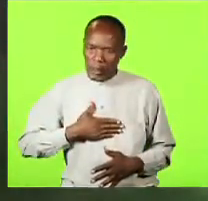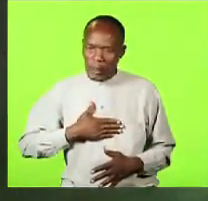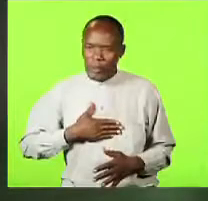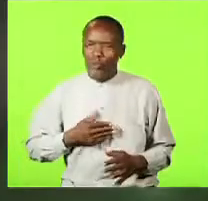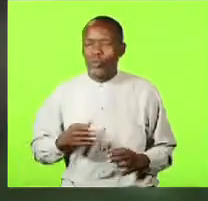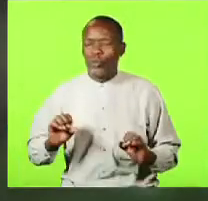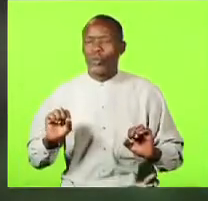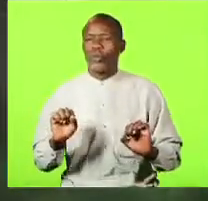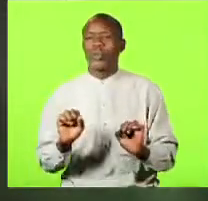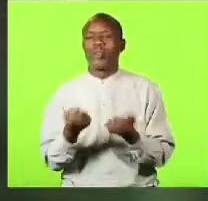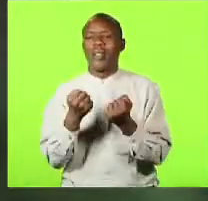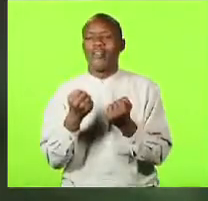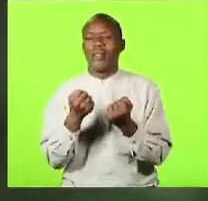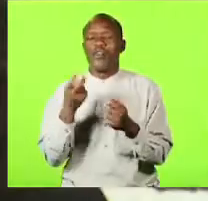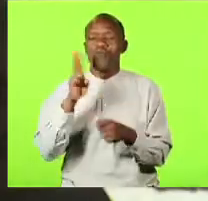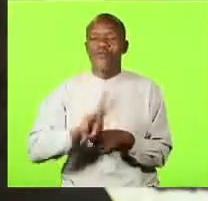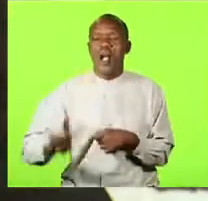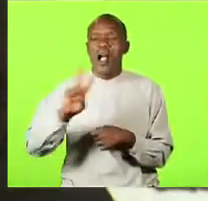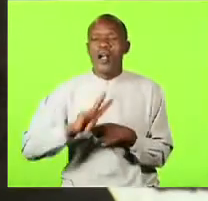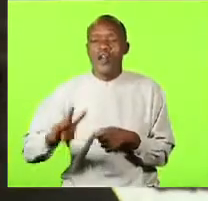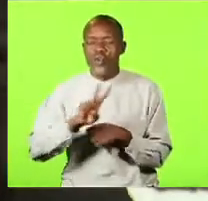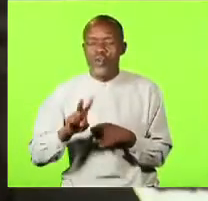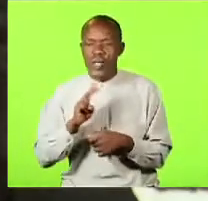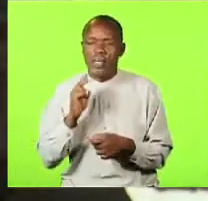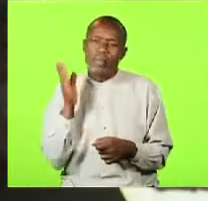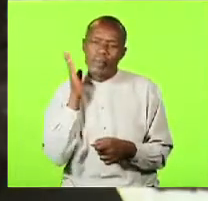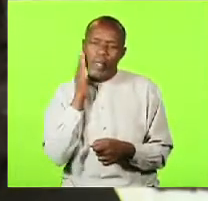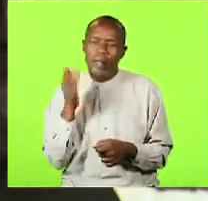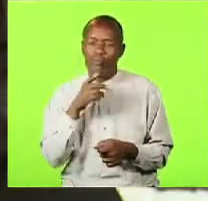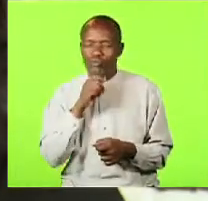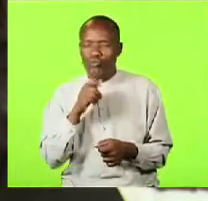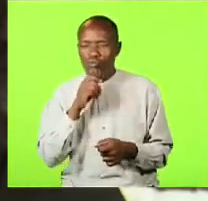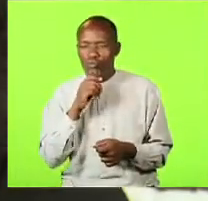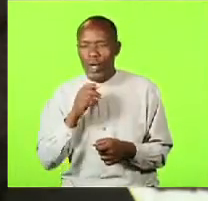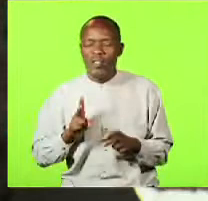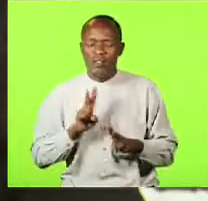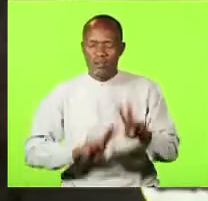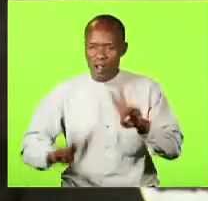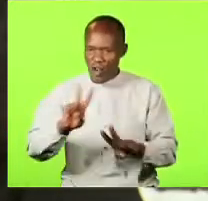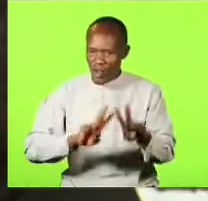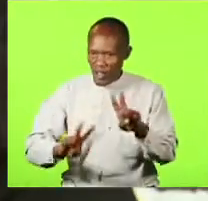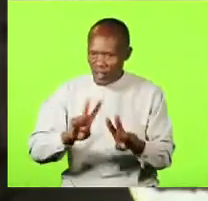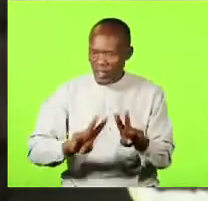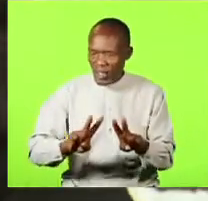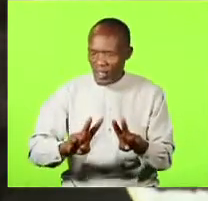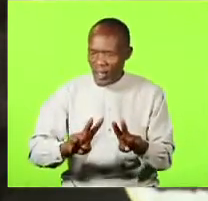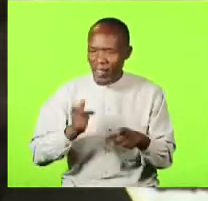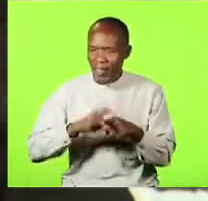a survivor of gender-based violence, and have the issue family. After the case that I've with